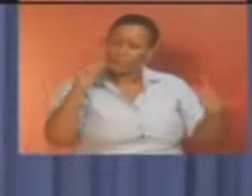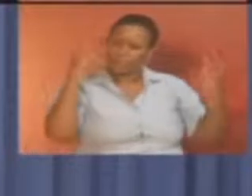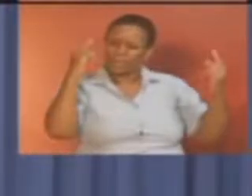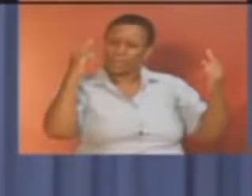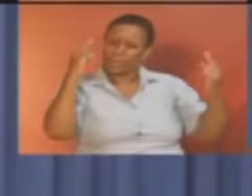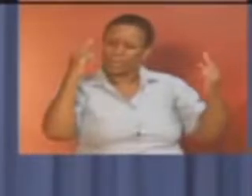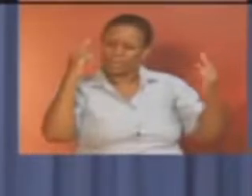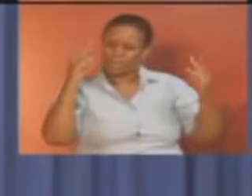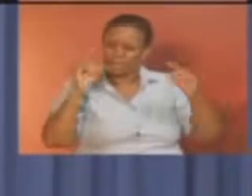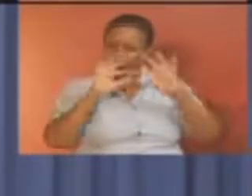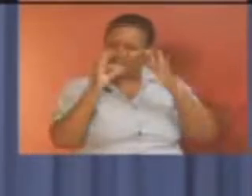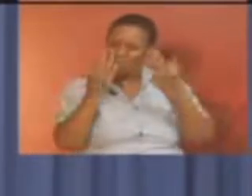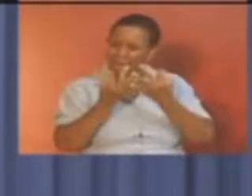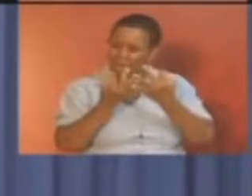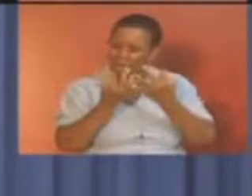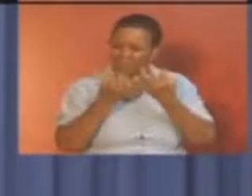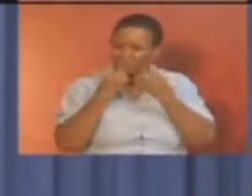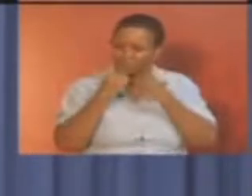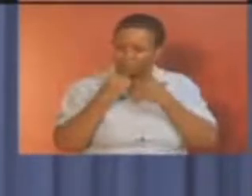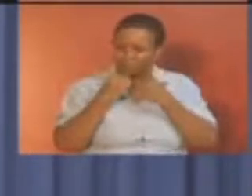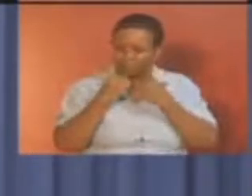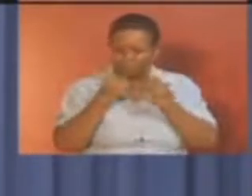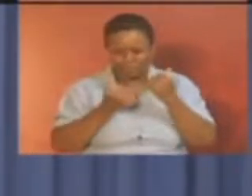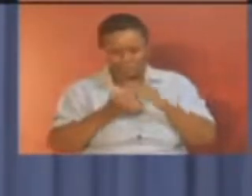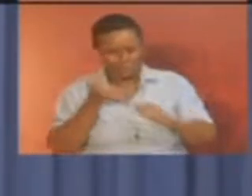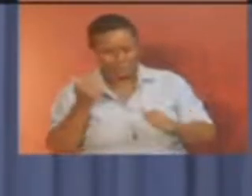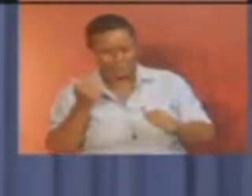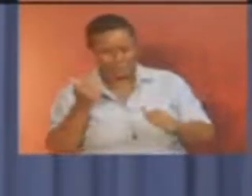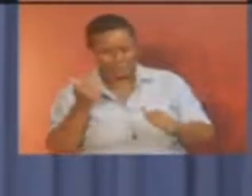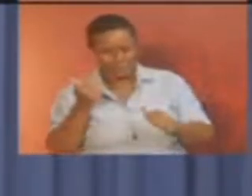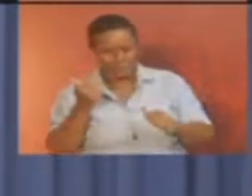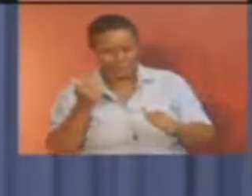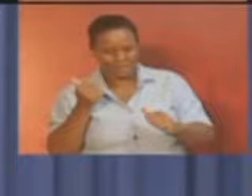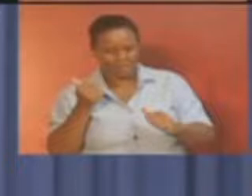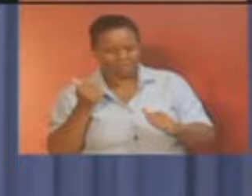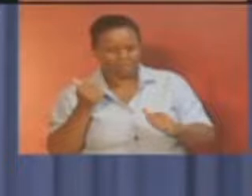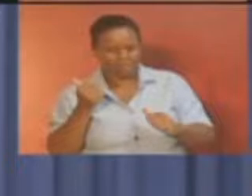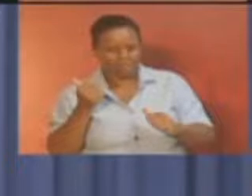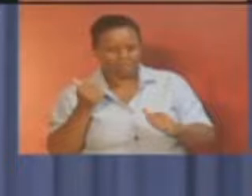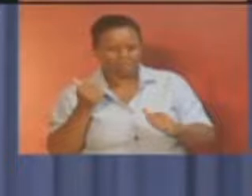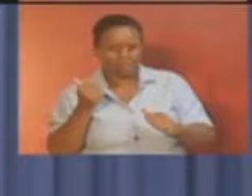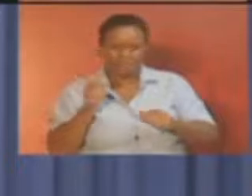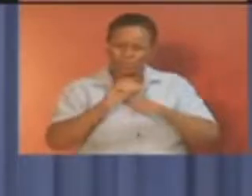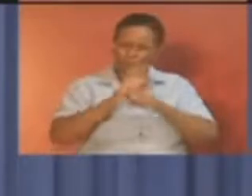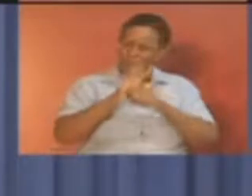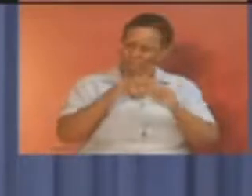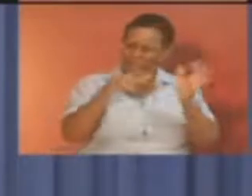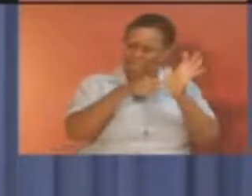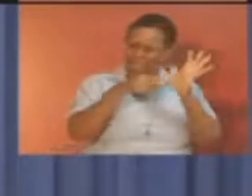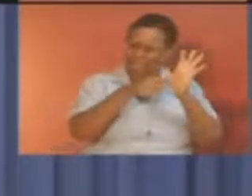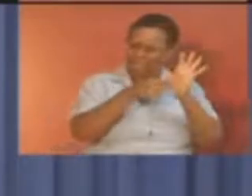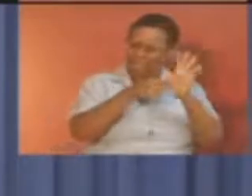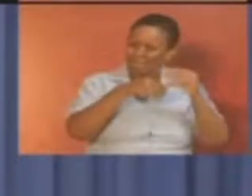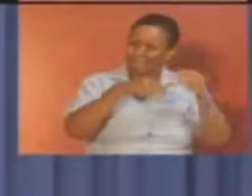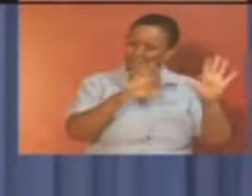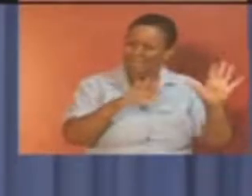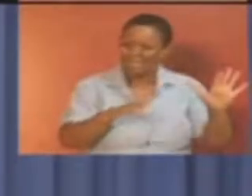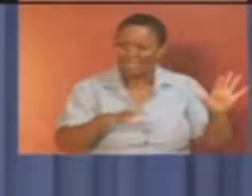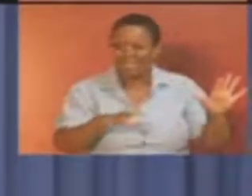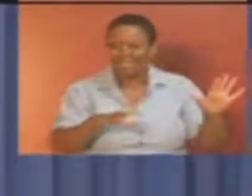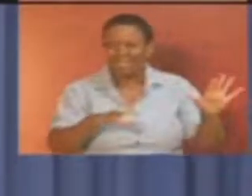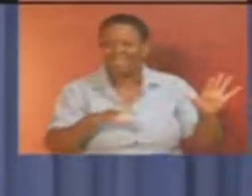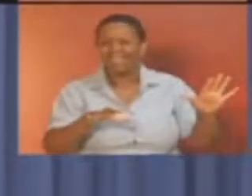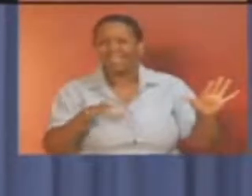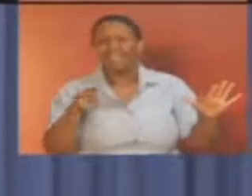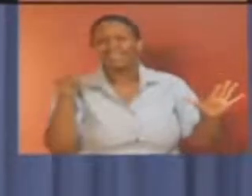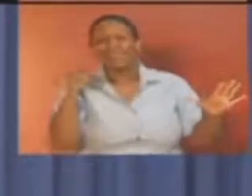If you are required to surrender one or two to COVID. Which two? I know you might have some you want to get rid of, but everybody is